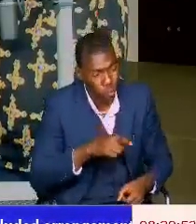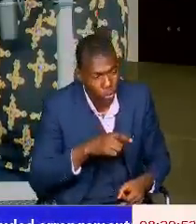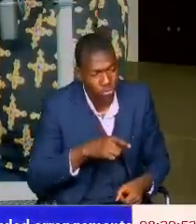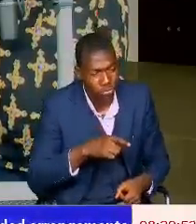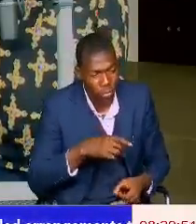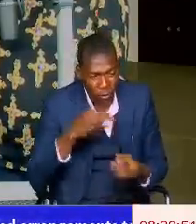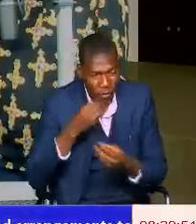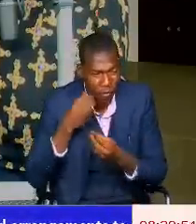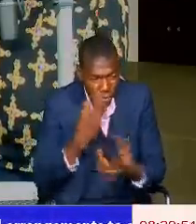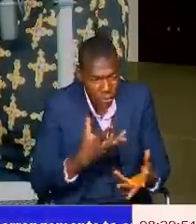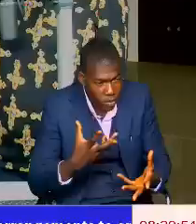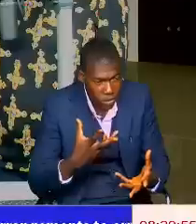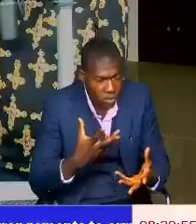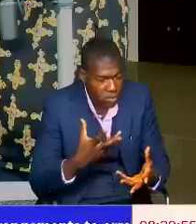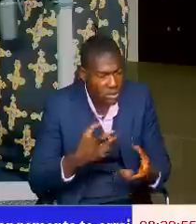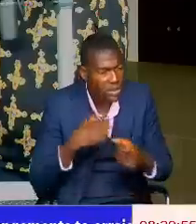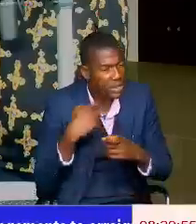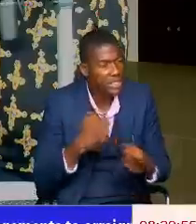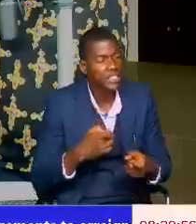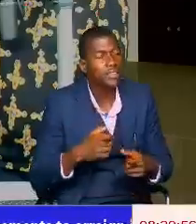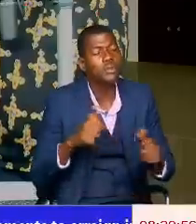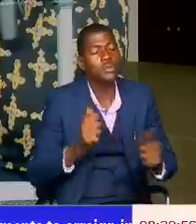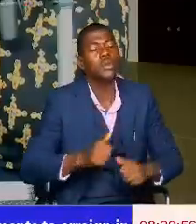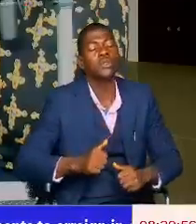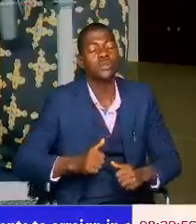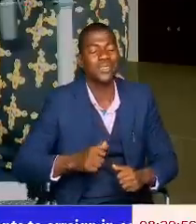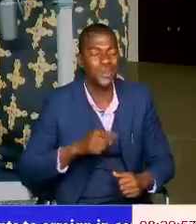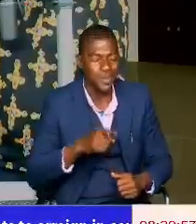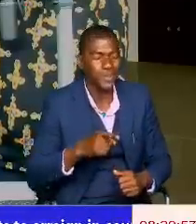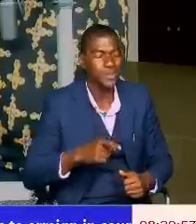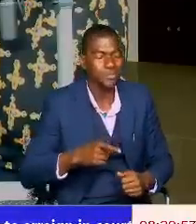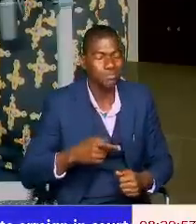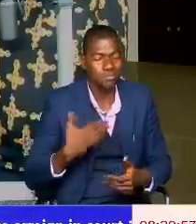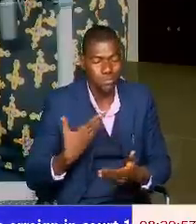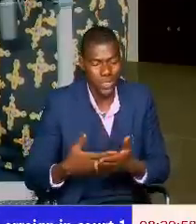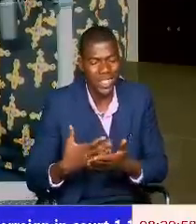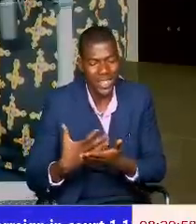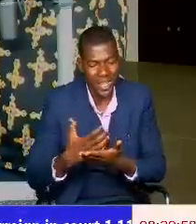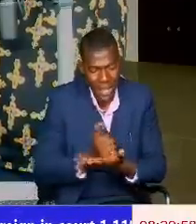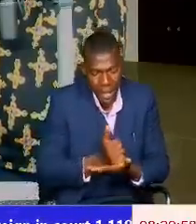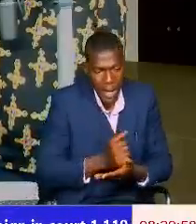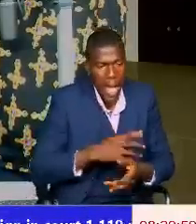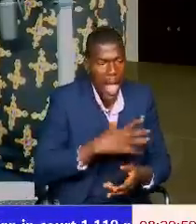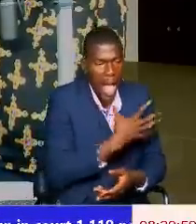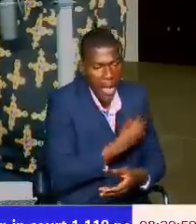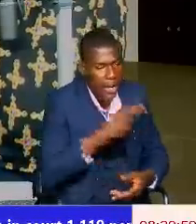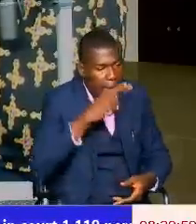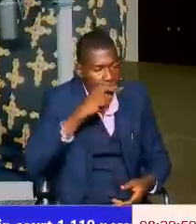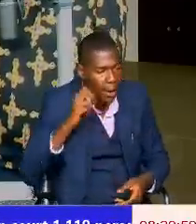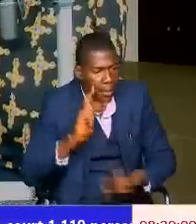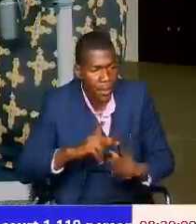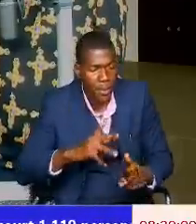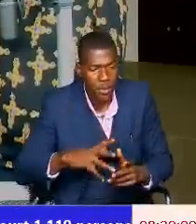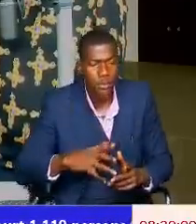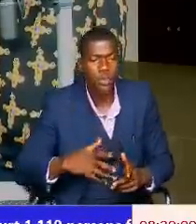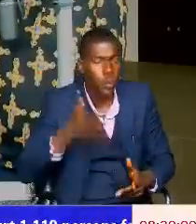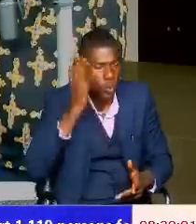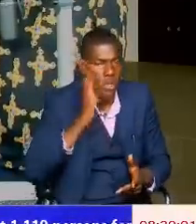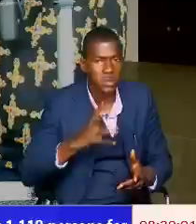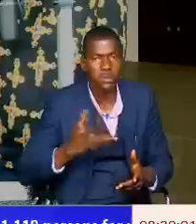minus one out of criminals where they torment our lives. You understand? Yes, sir. Which day be that if somebody goes sit down, we